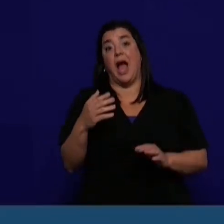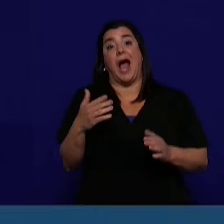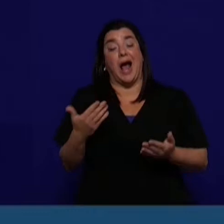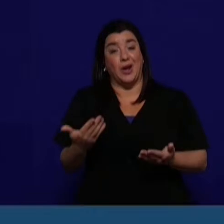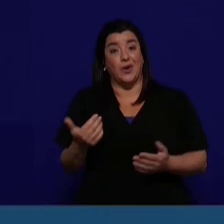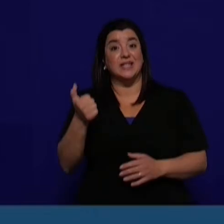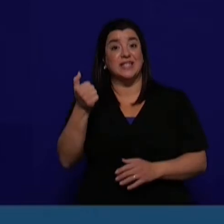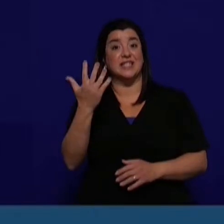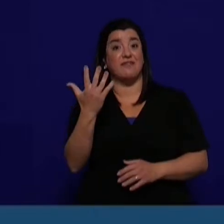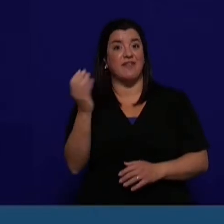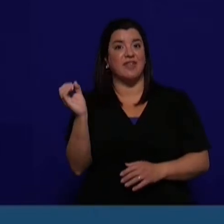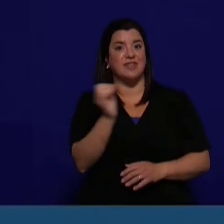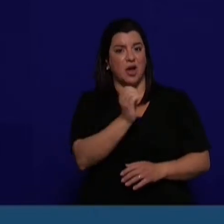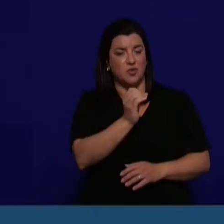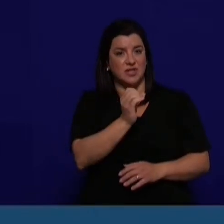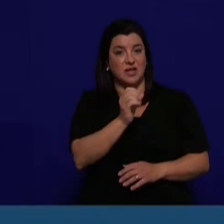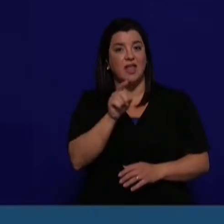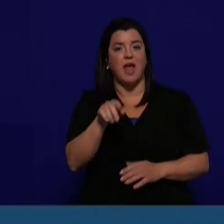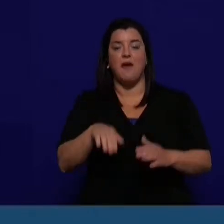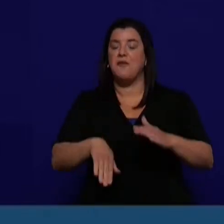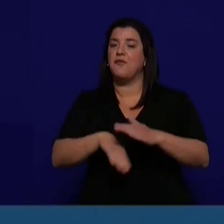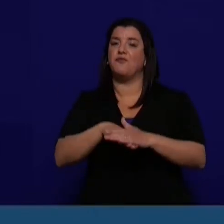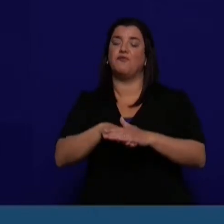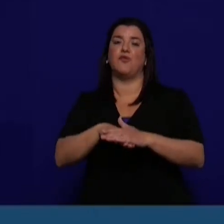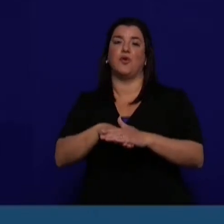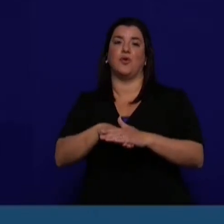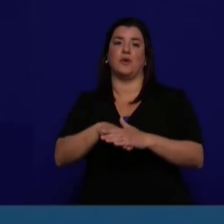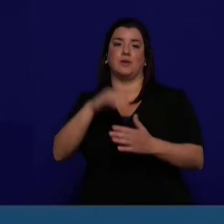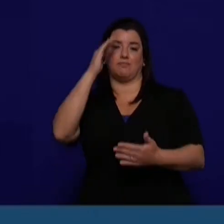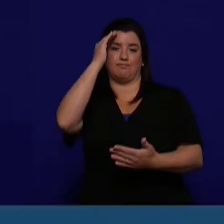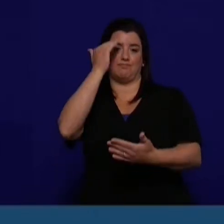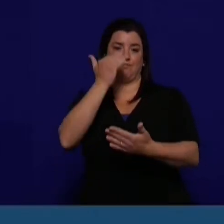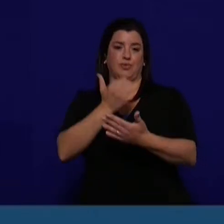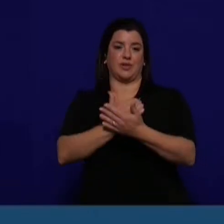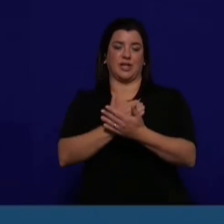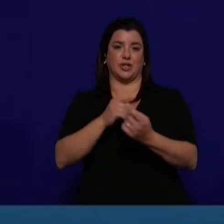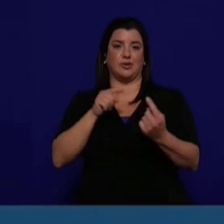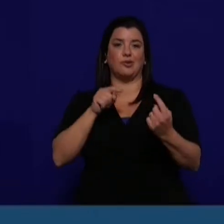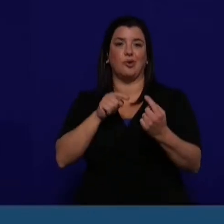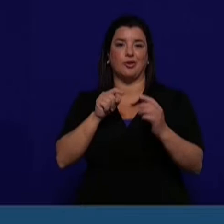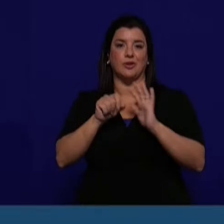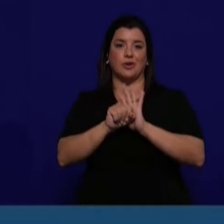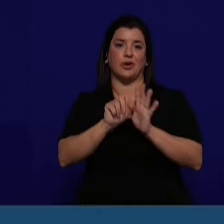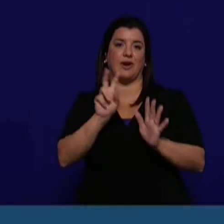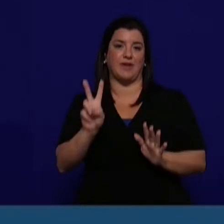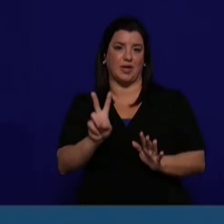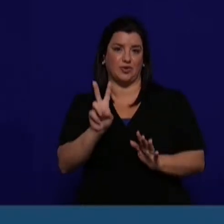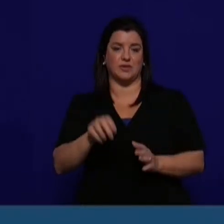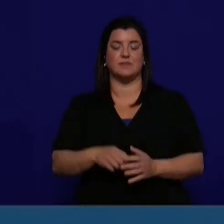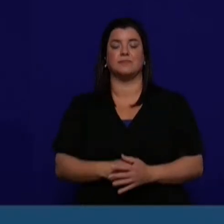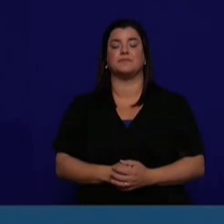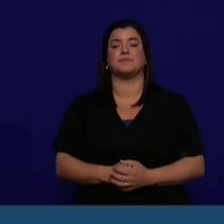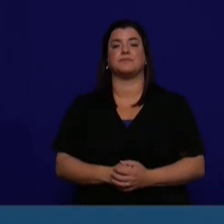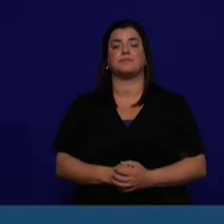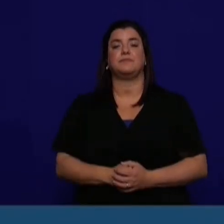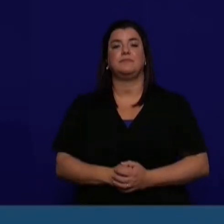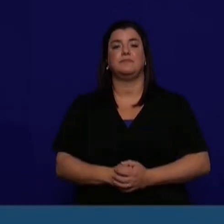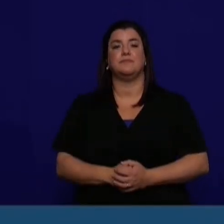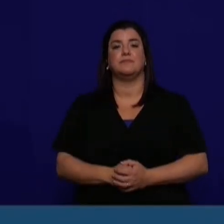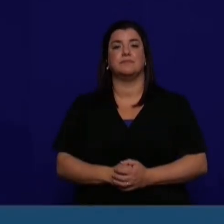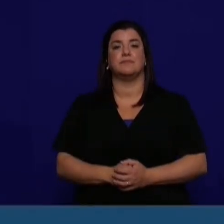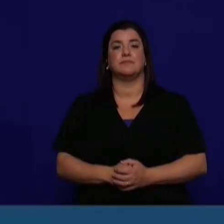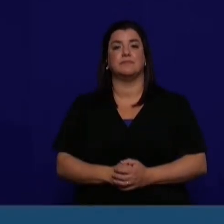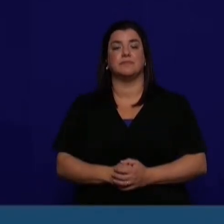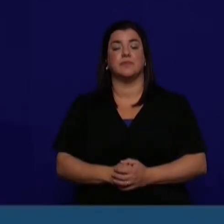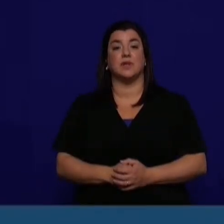iż-żewġ dożi u allura huma għandhom l-immunità kontra wkoll il-COVID. Aħna issa batna